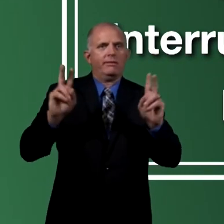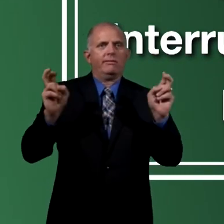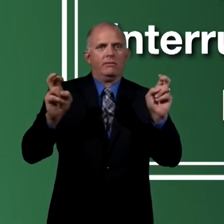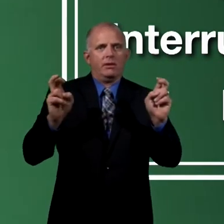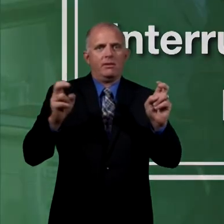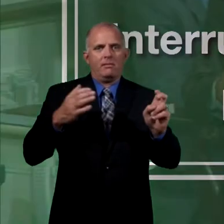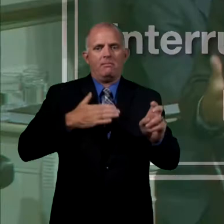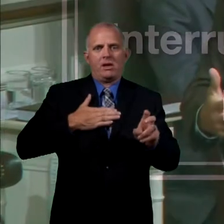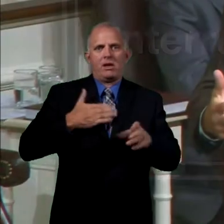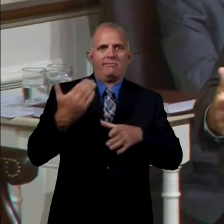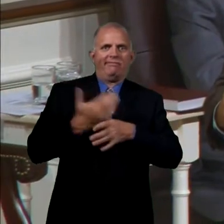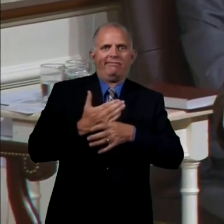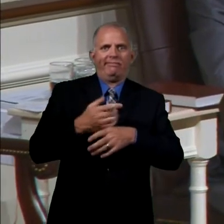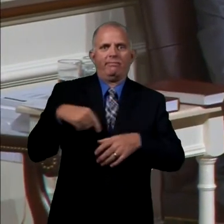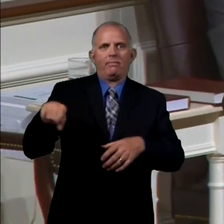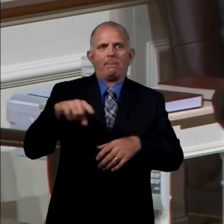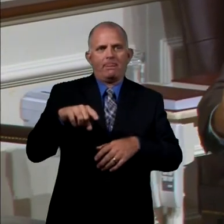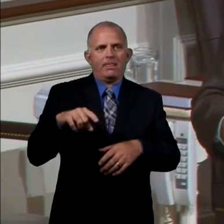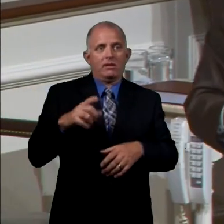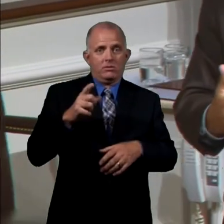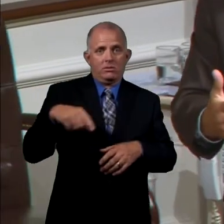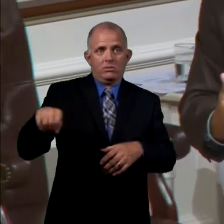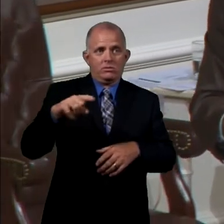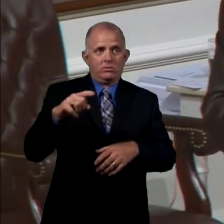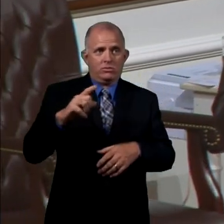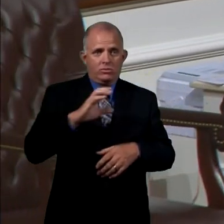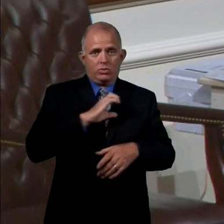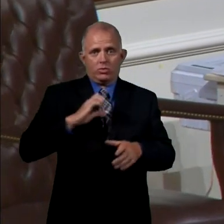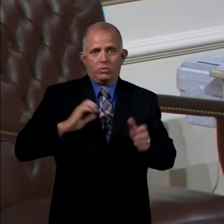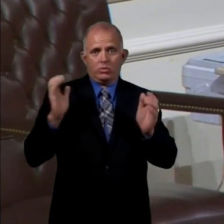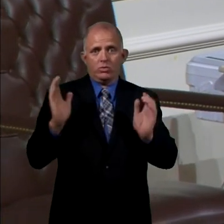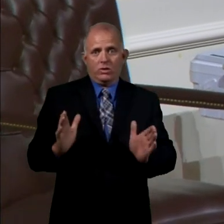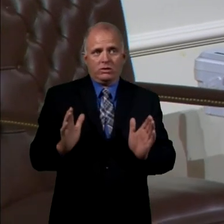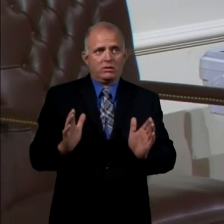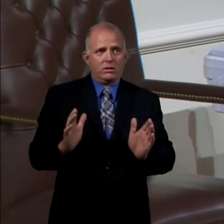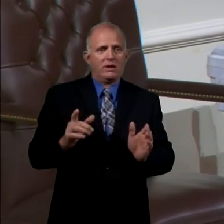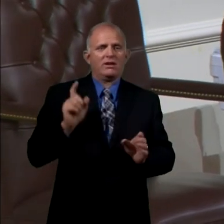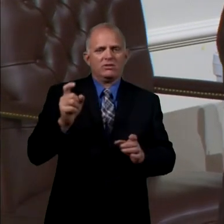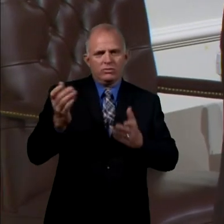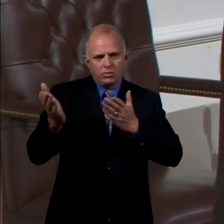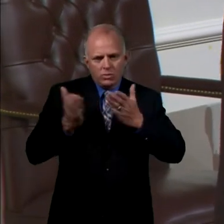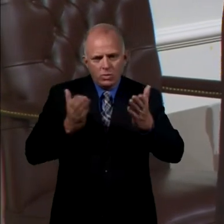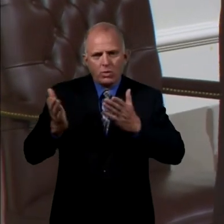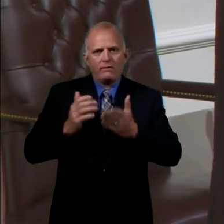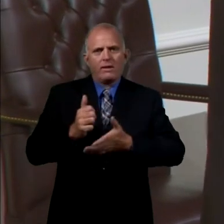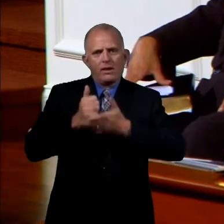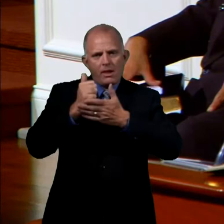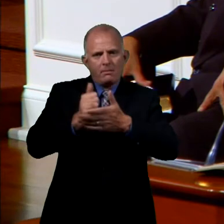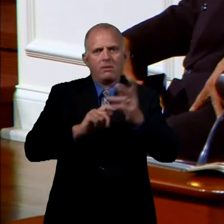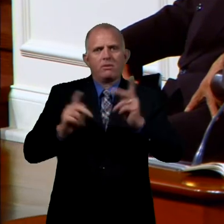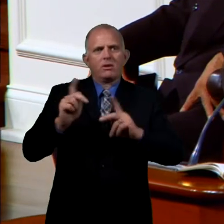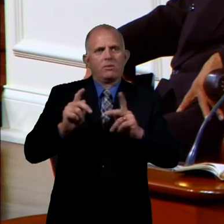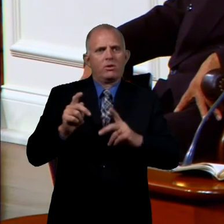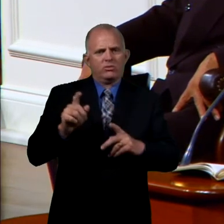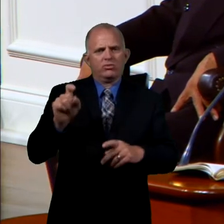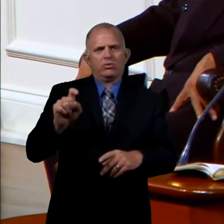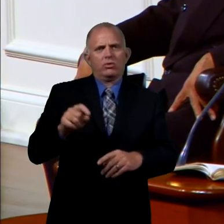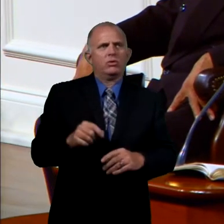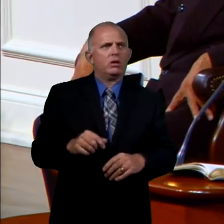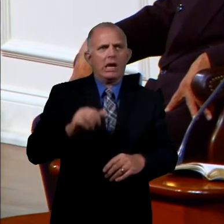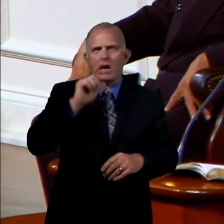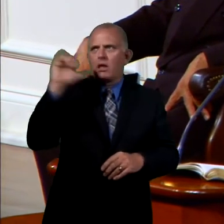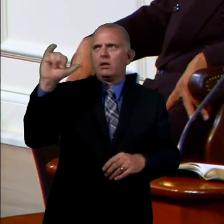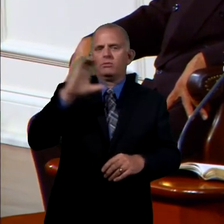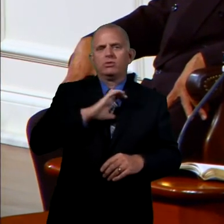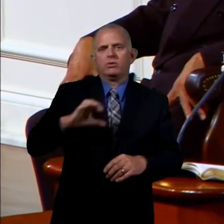And if you're a Christian, serving and helping people is kind of what our heartbeat is supposed to be, because it's supposed to be Christ-like, putting others